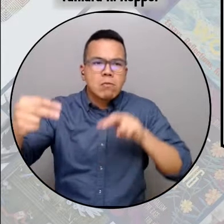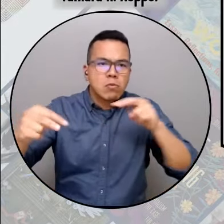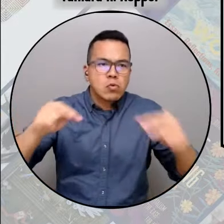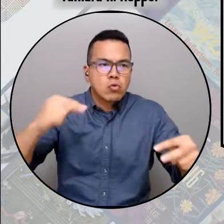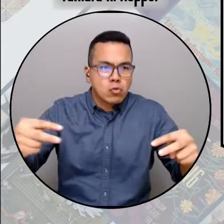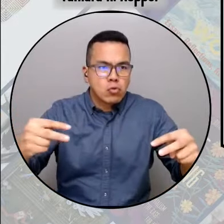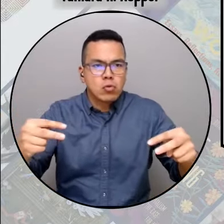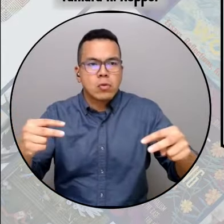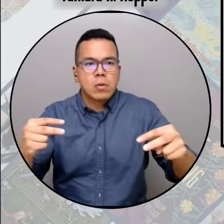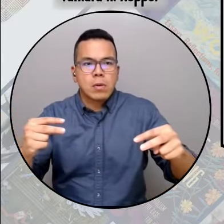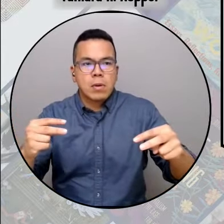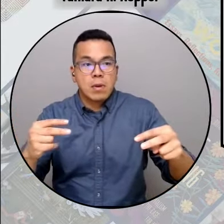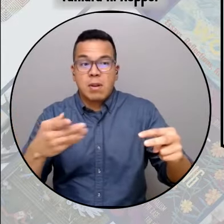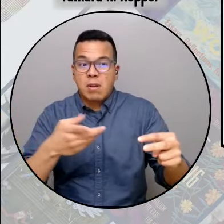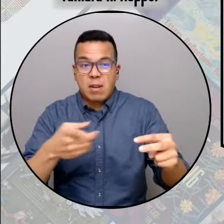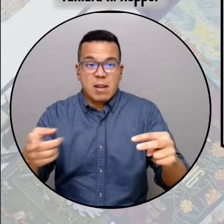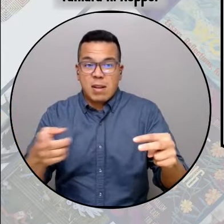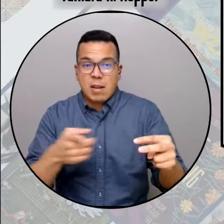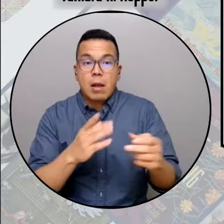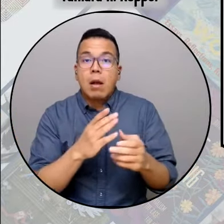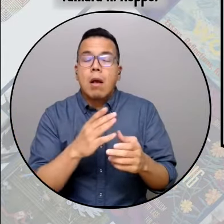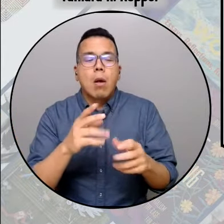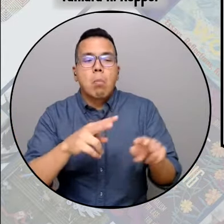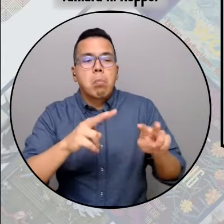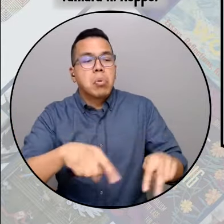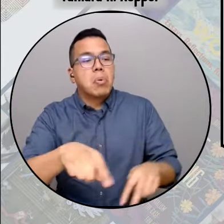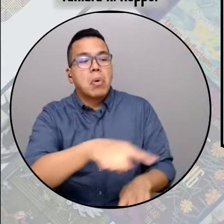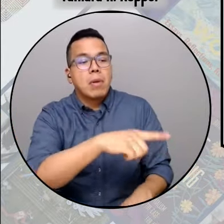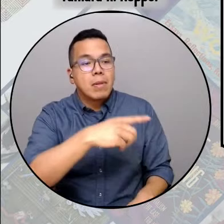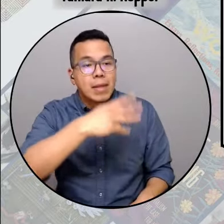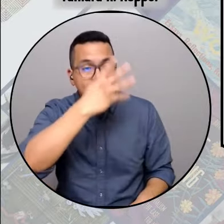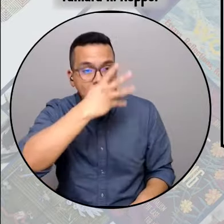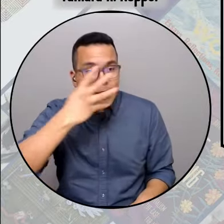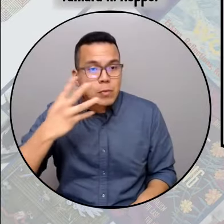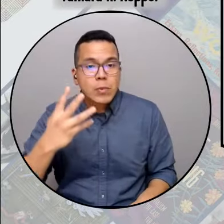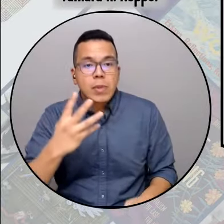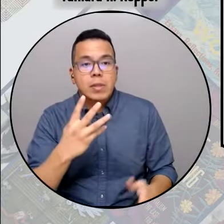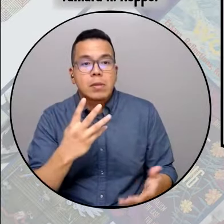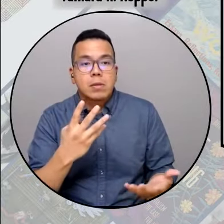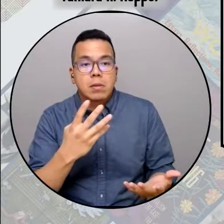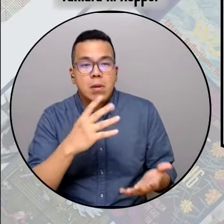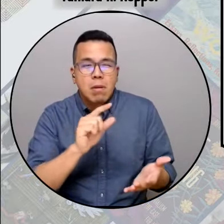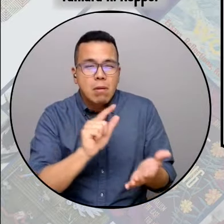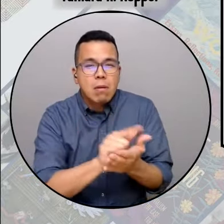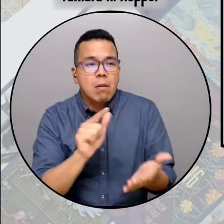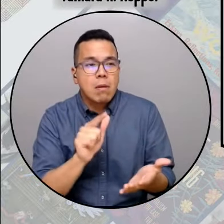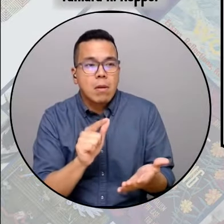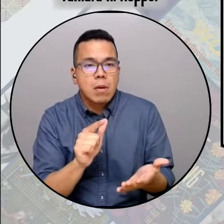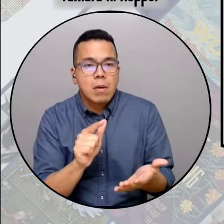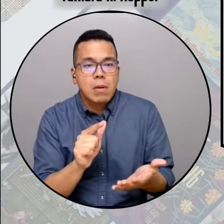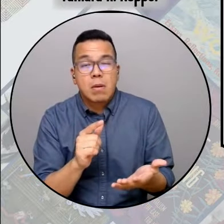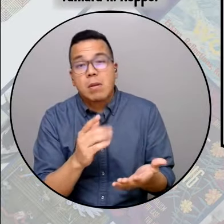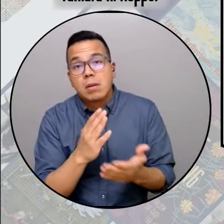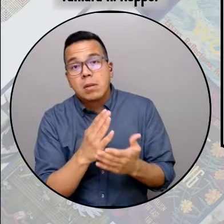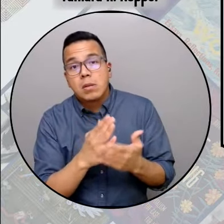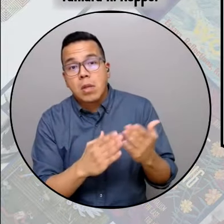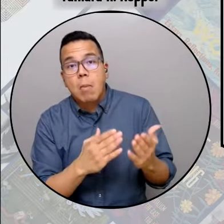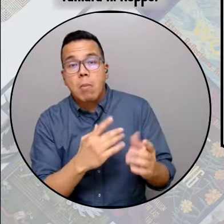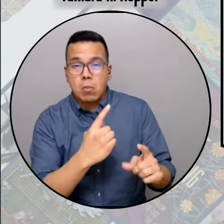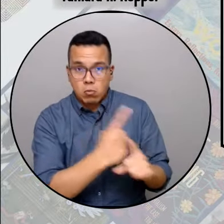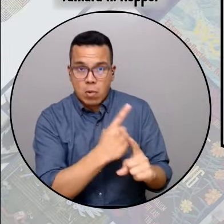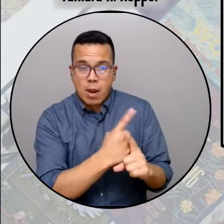deserving and undeserving illegal immigrants, and concomitantly just and unjust deportations. These categories